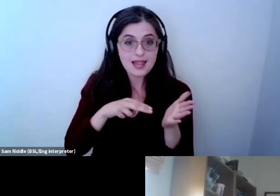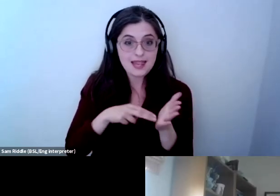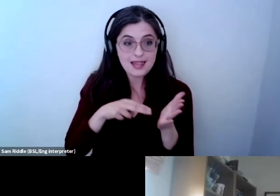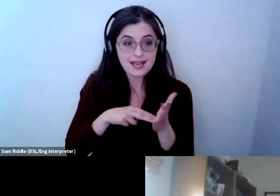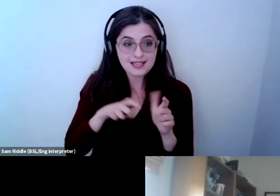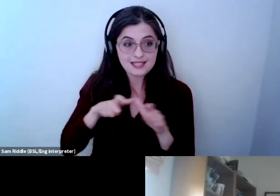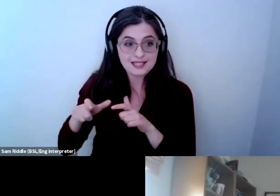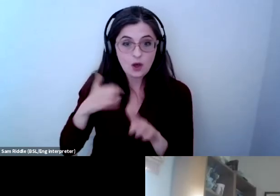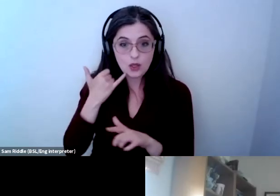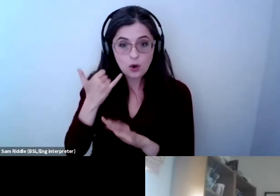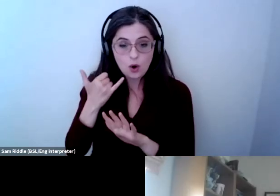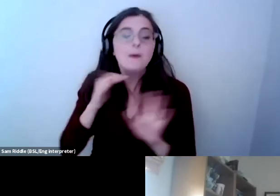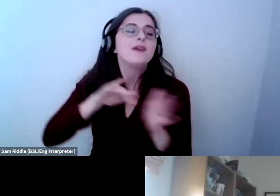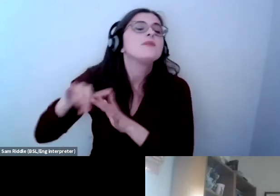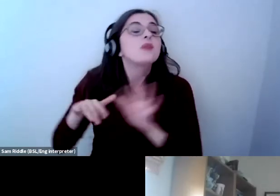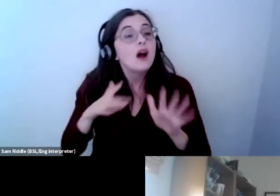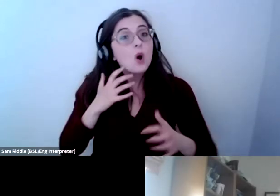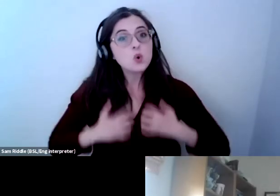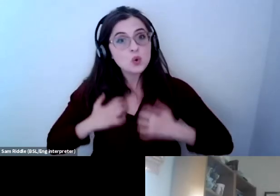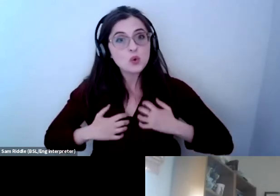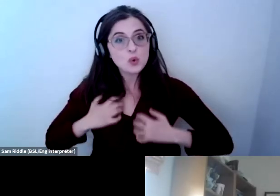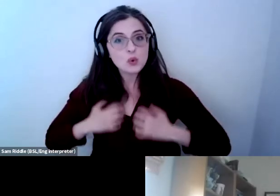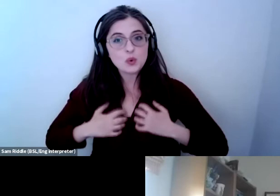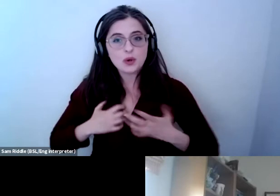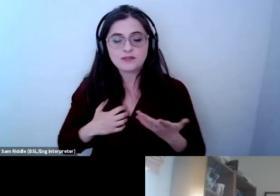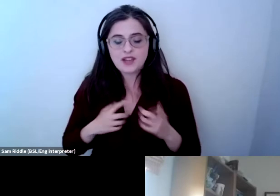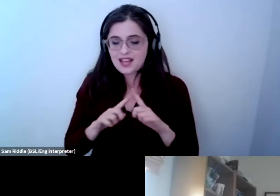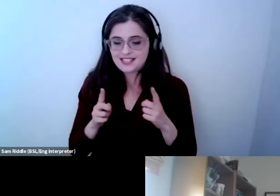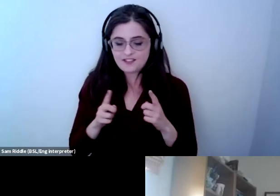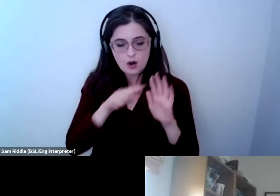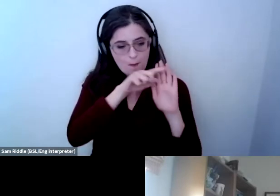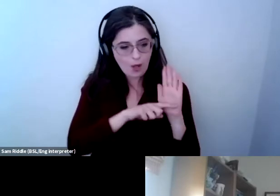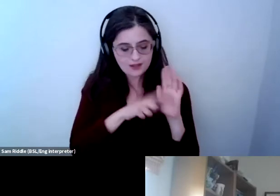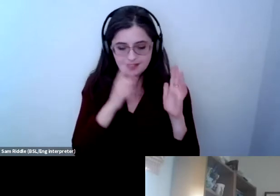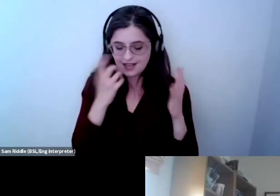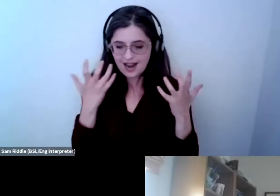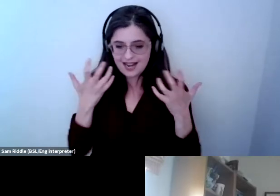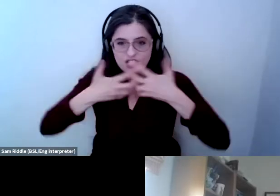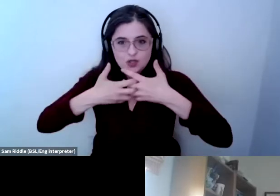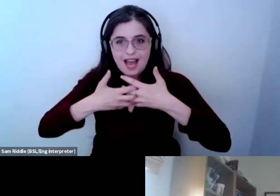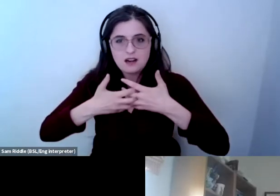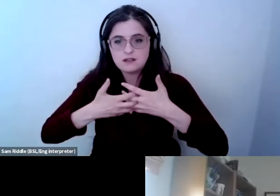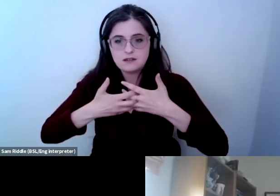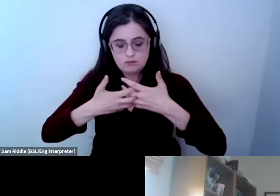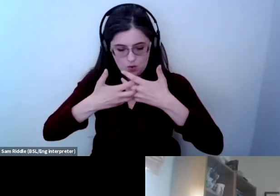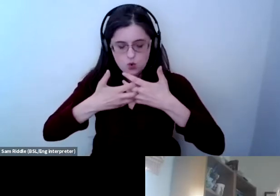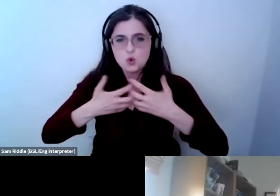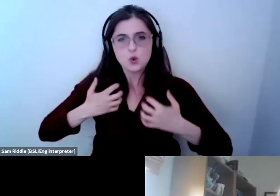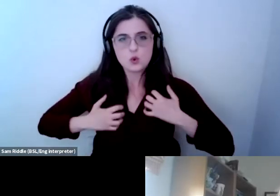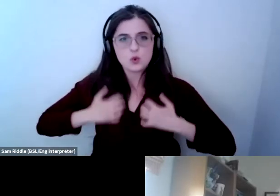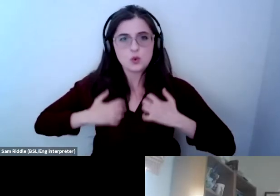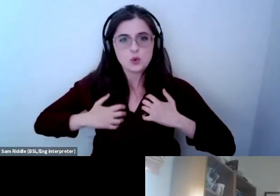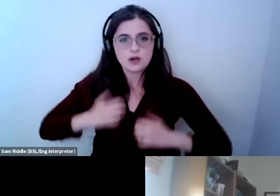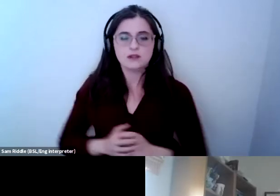you. Yeah, that is really interesting. I think the way that different policies can intersect is quite exciting, isn't